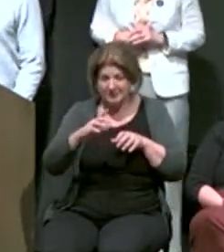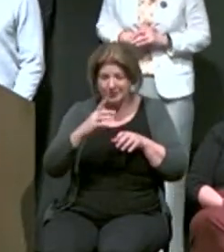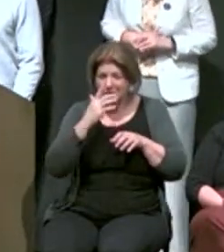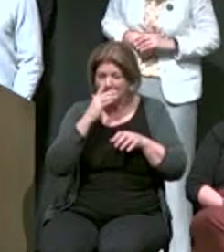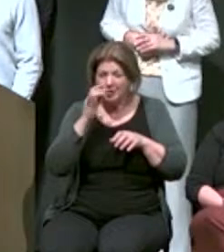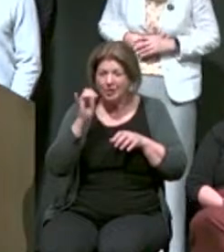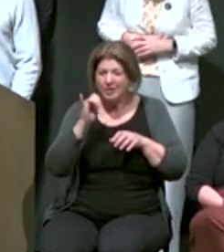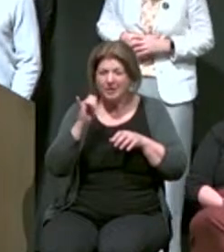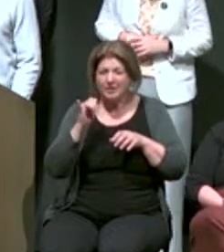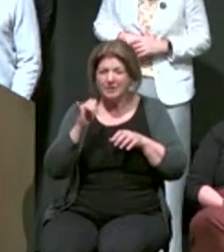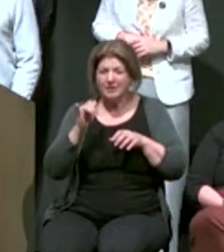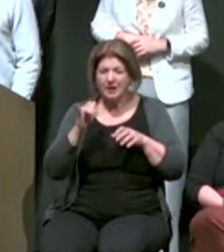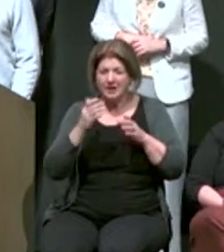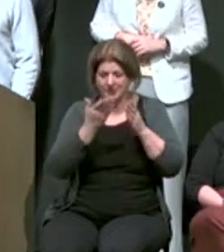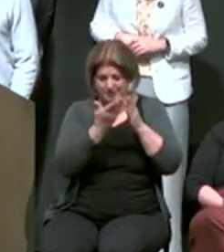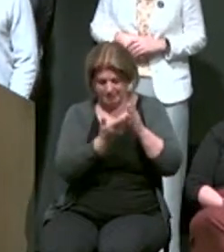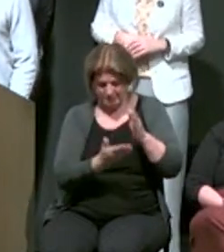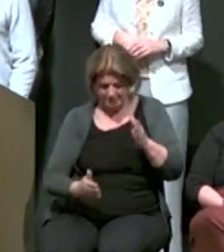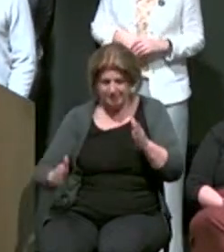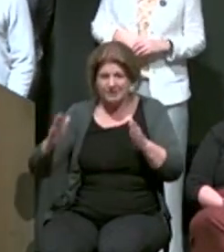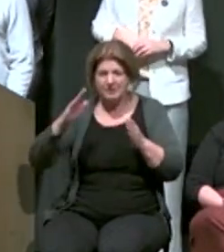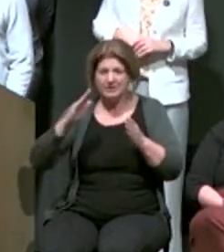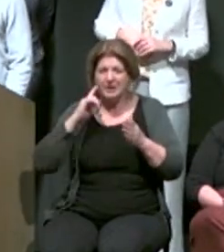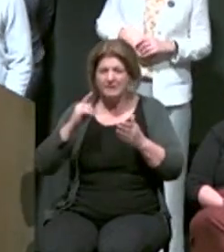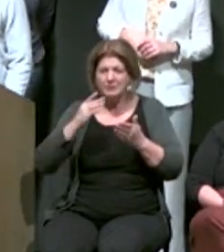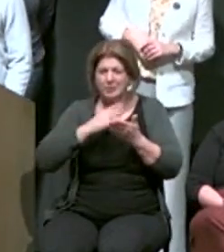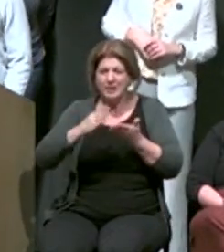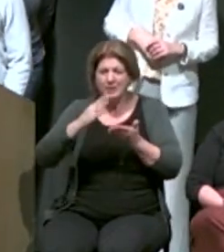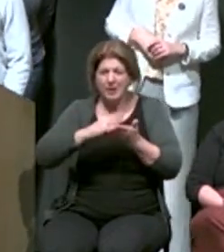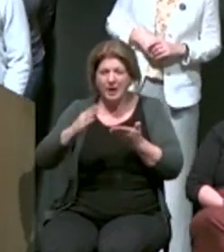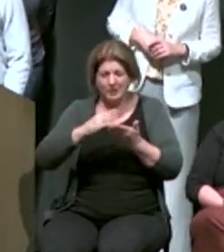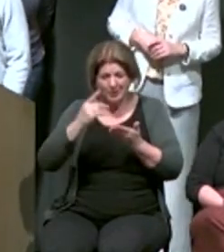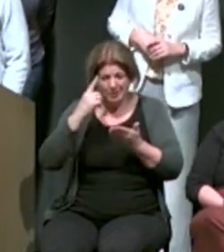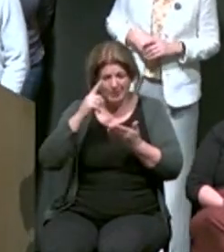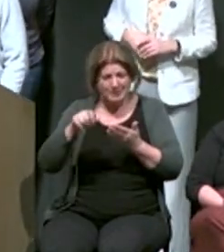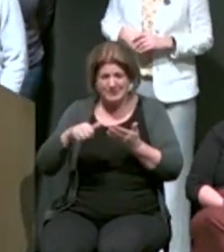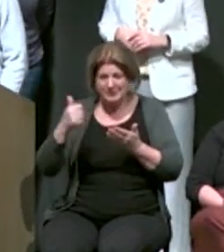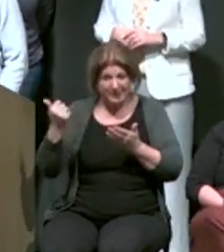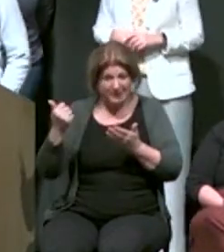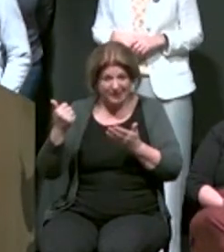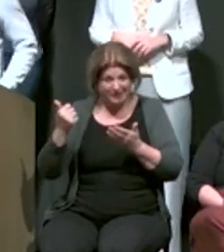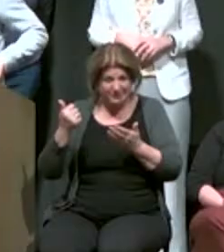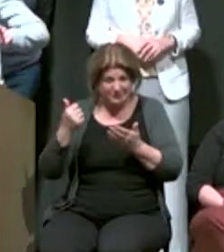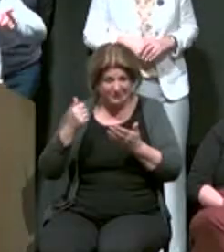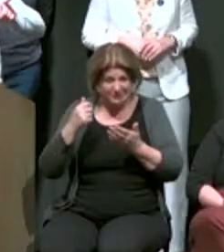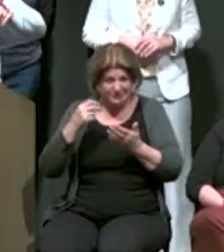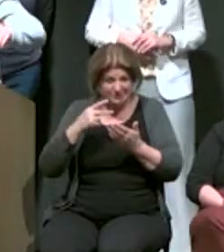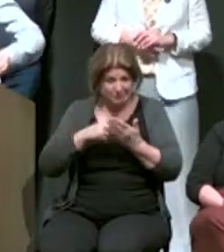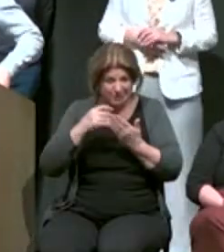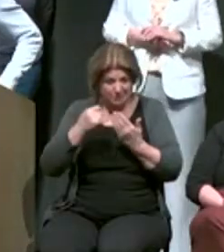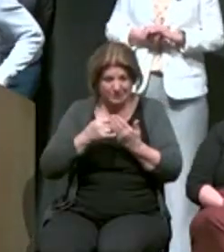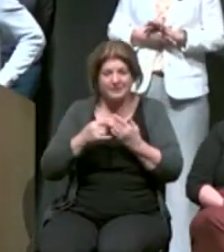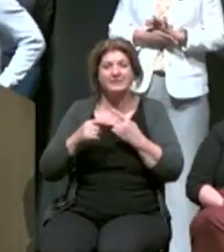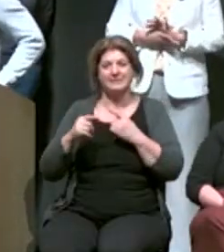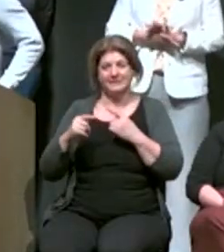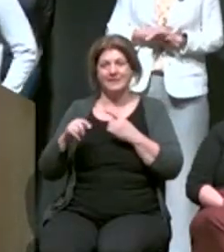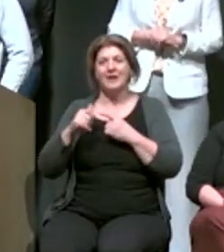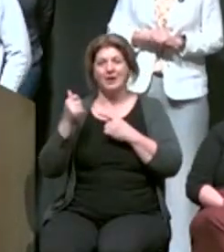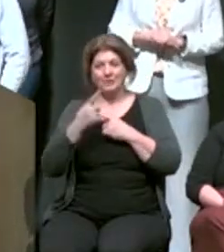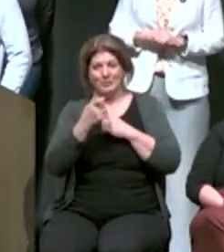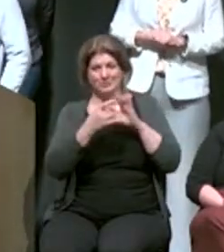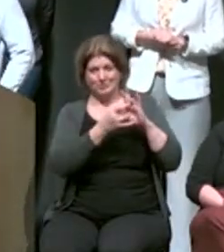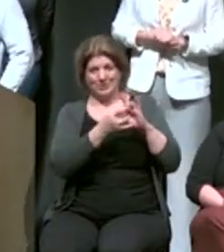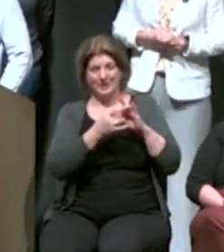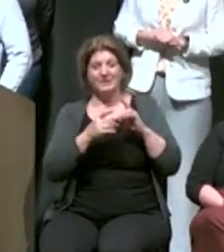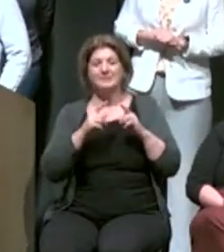it's such a large area to clear out. I thought maybe something else was going on there. So that goes back to the other question. That's where